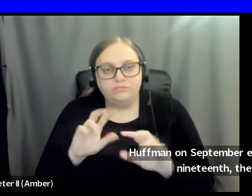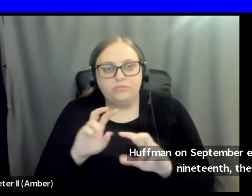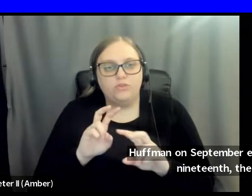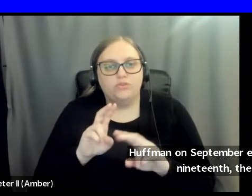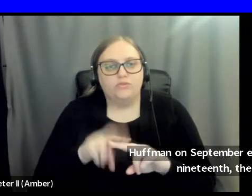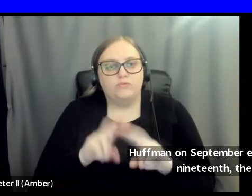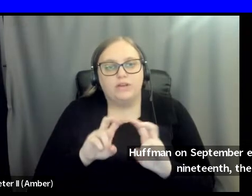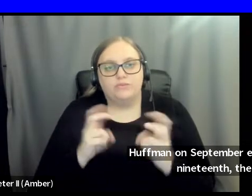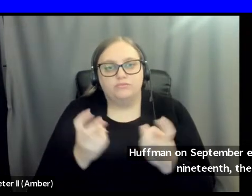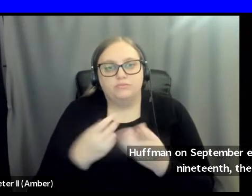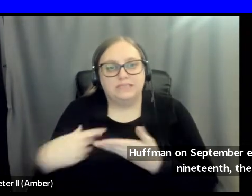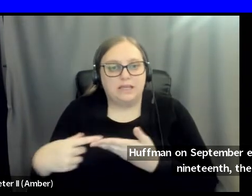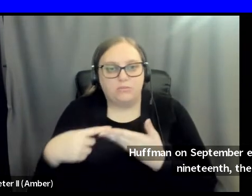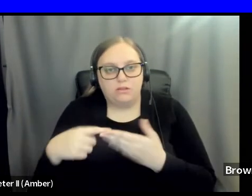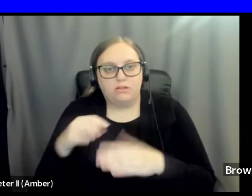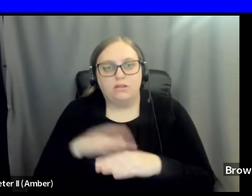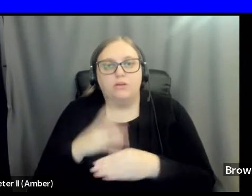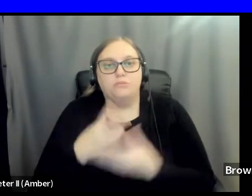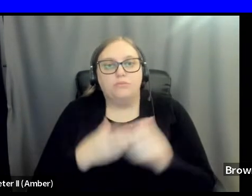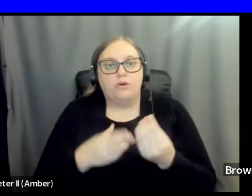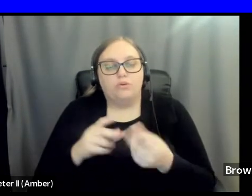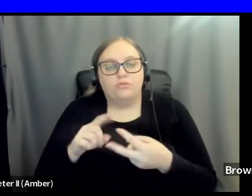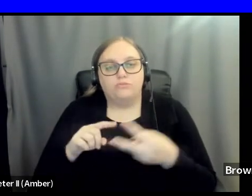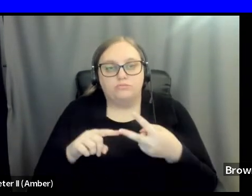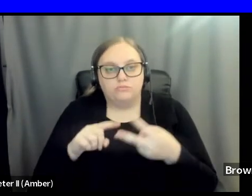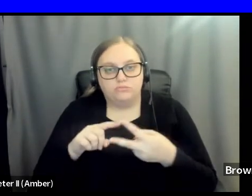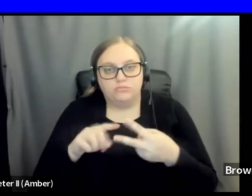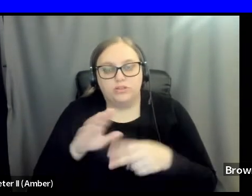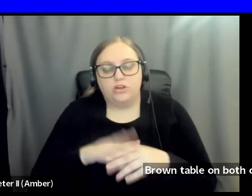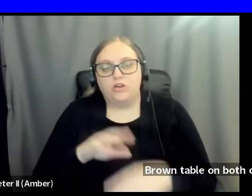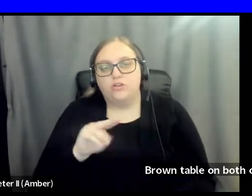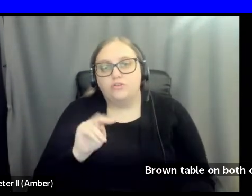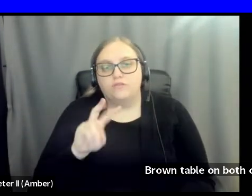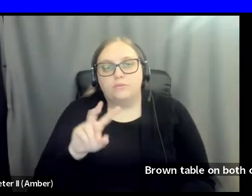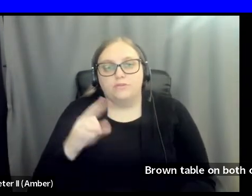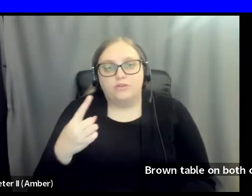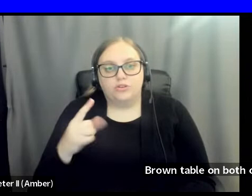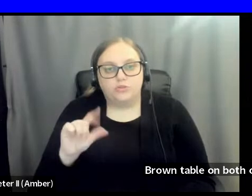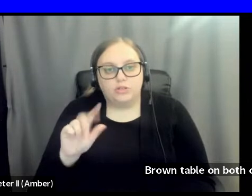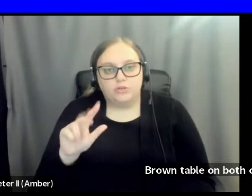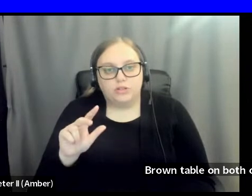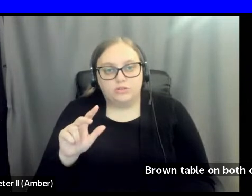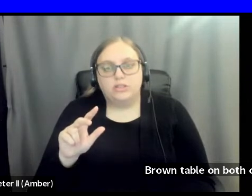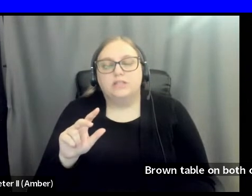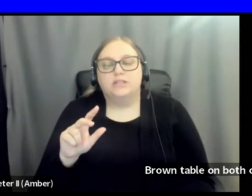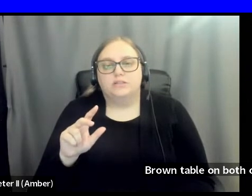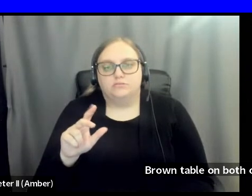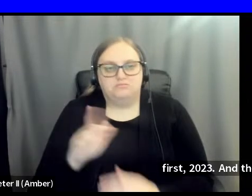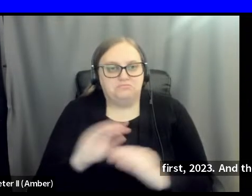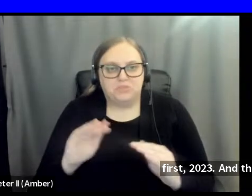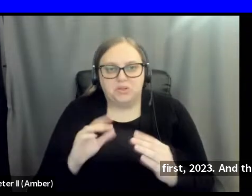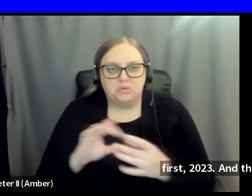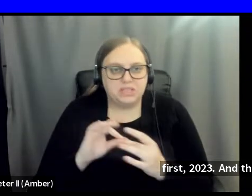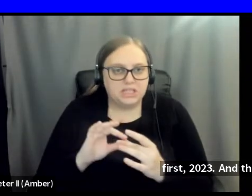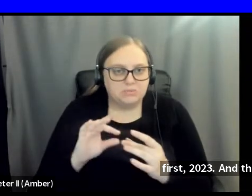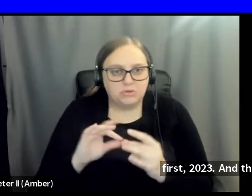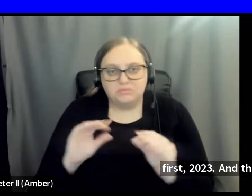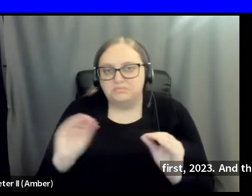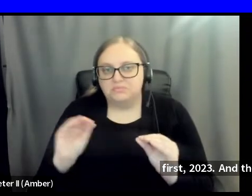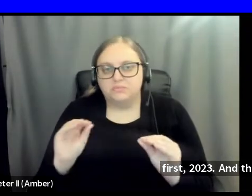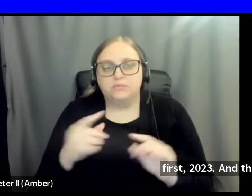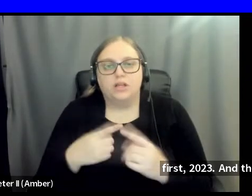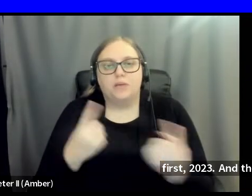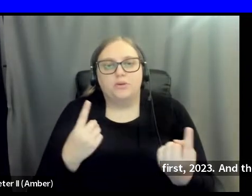roundtable on both of these nominations on November 1st, 2023, and the committees received no testimony or comments in opposition